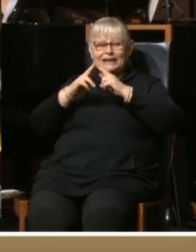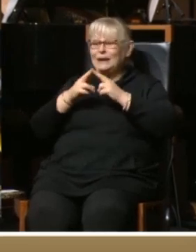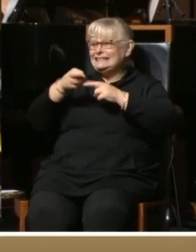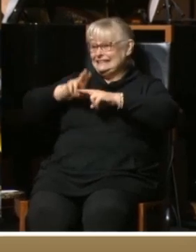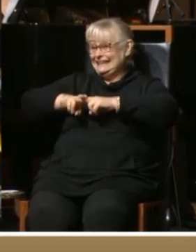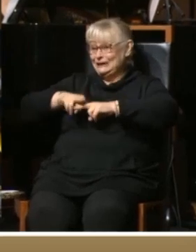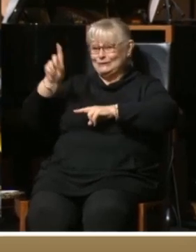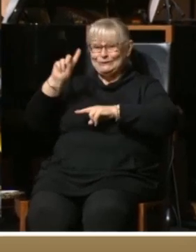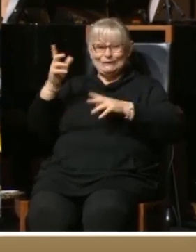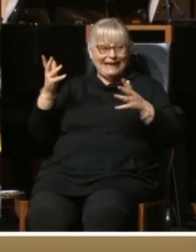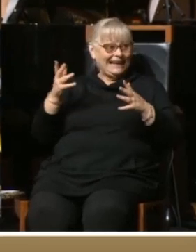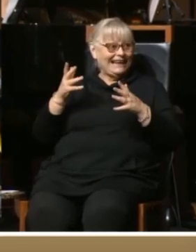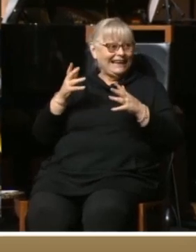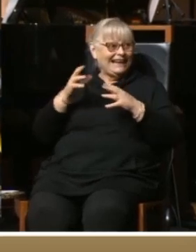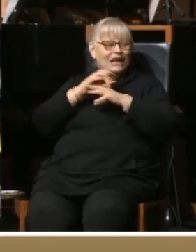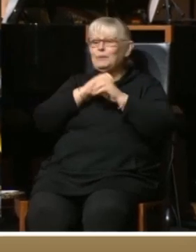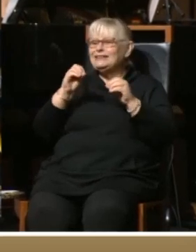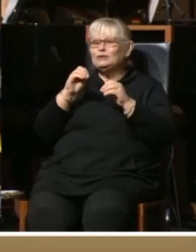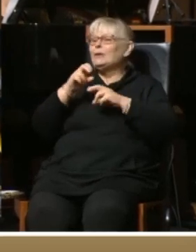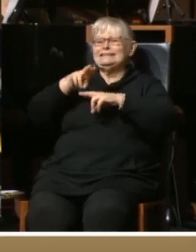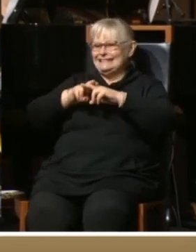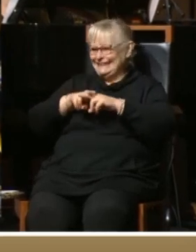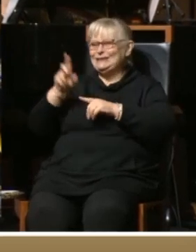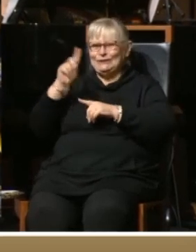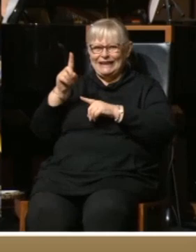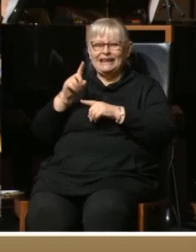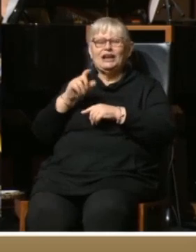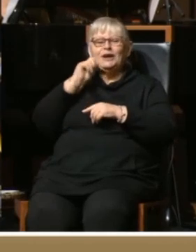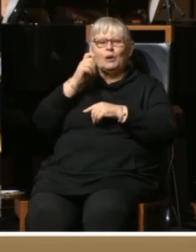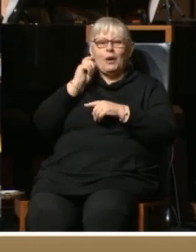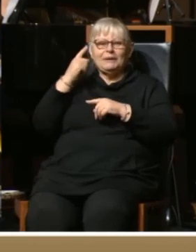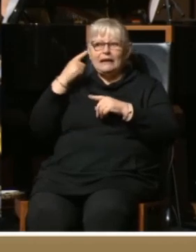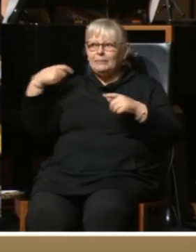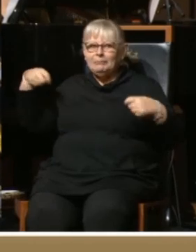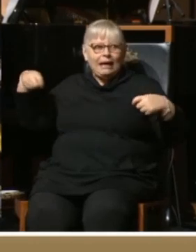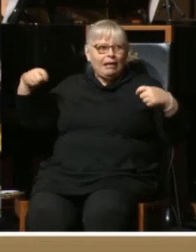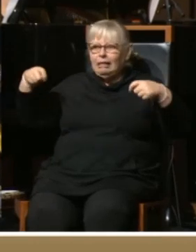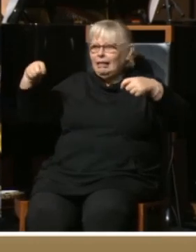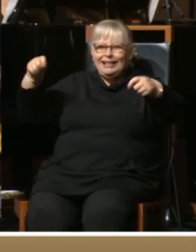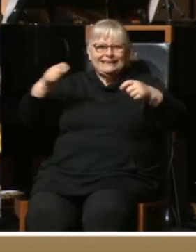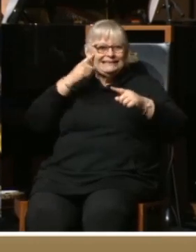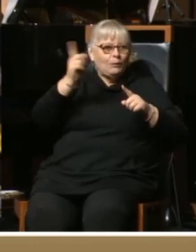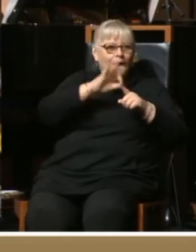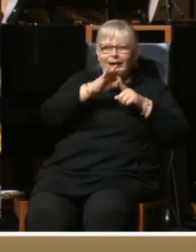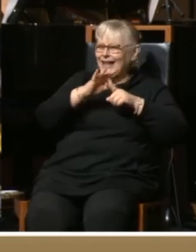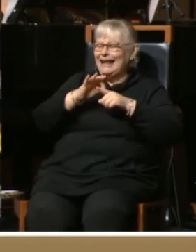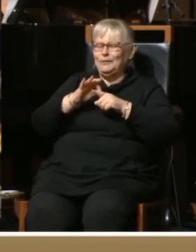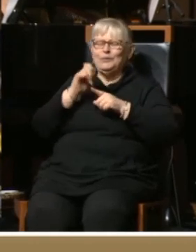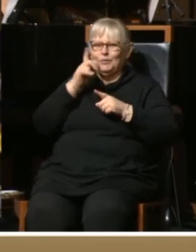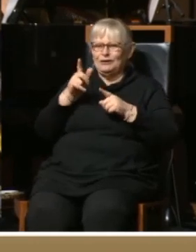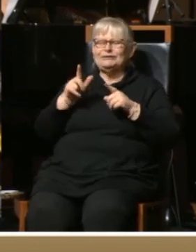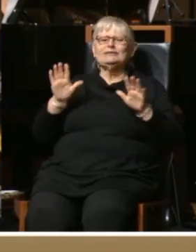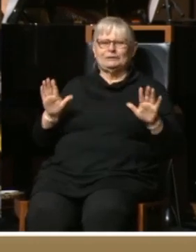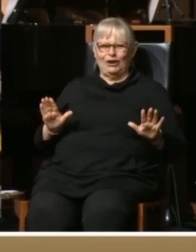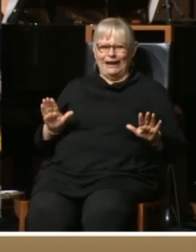so we won't be nervously looking round to see what colour the bell is when the clock starts. But